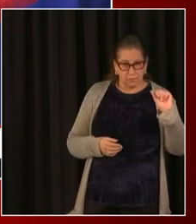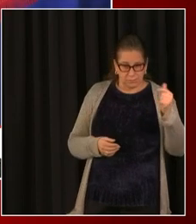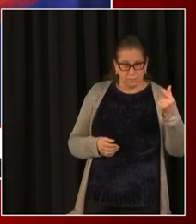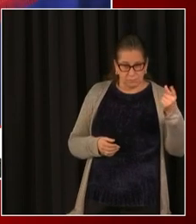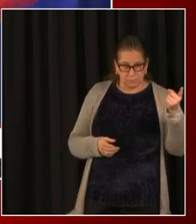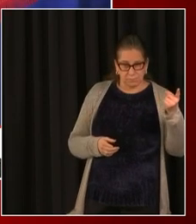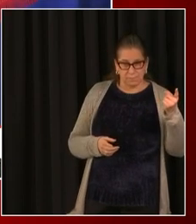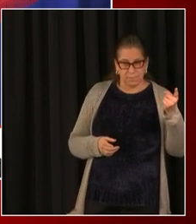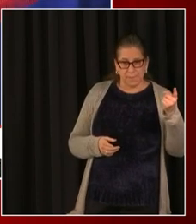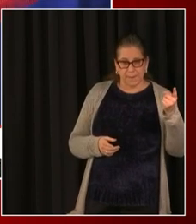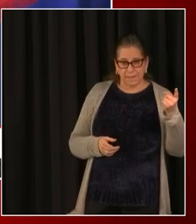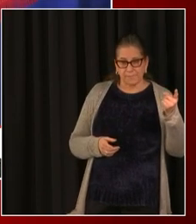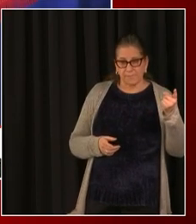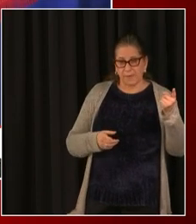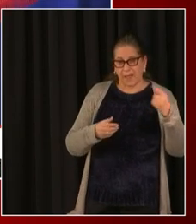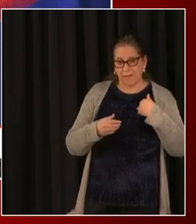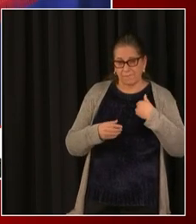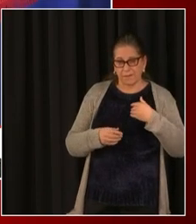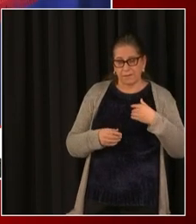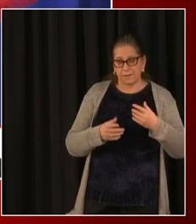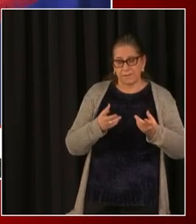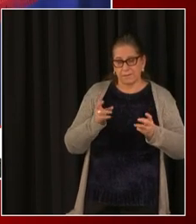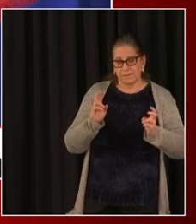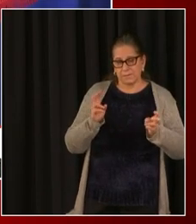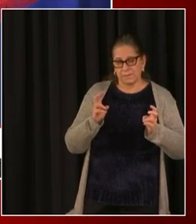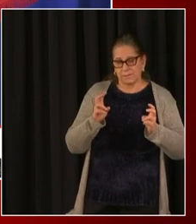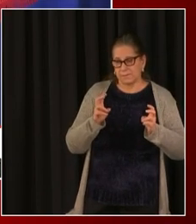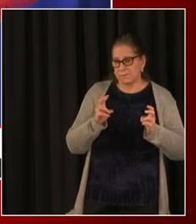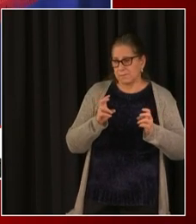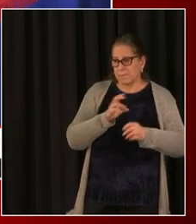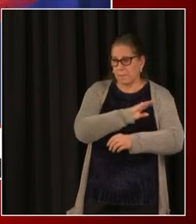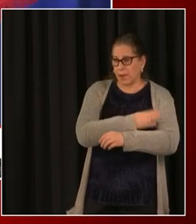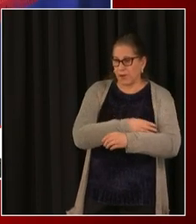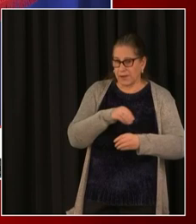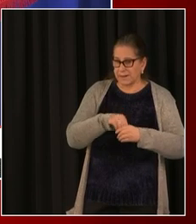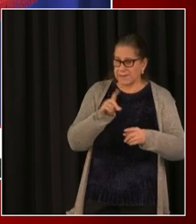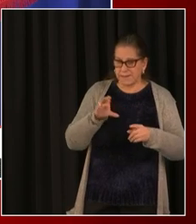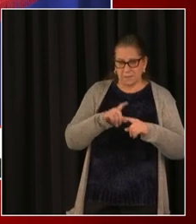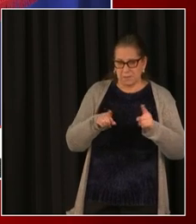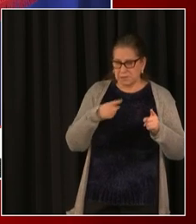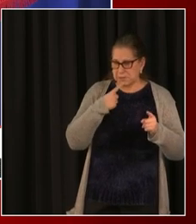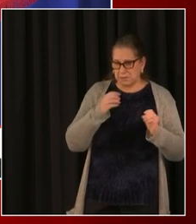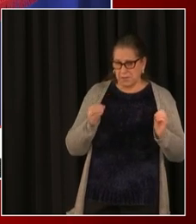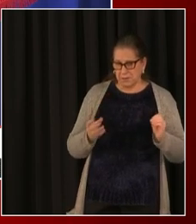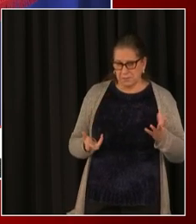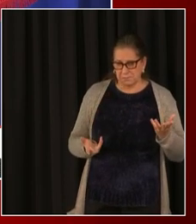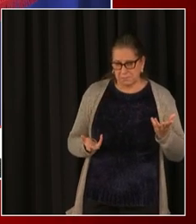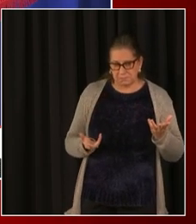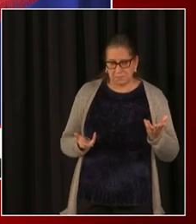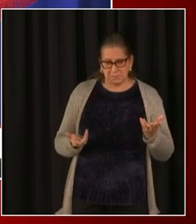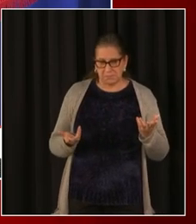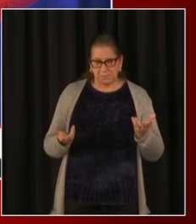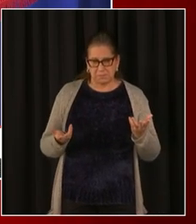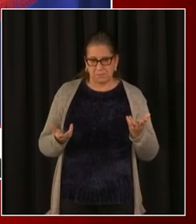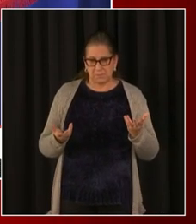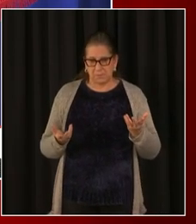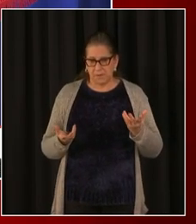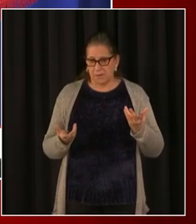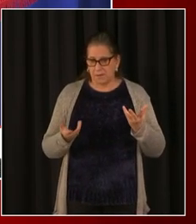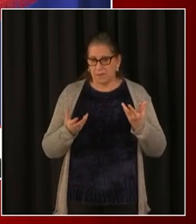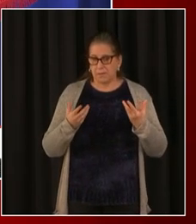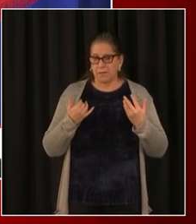I can't say too much about it because I didn't read it, but we, for people who don't know how the district is set